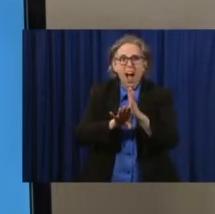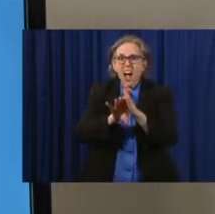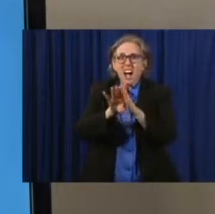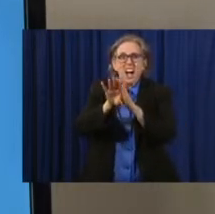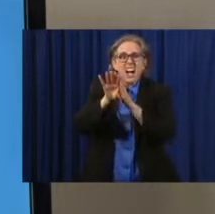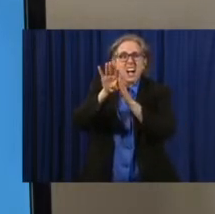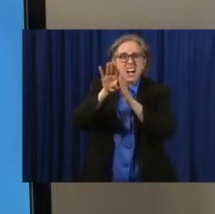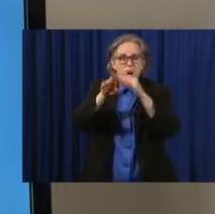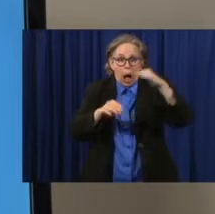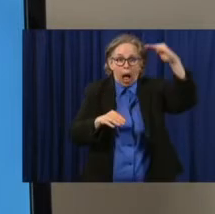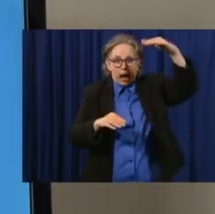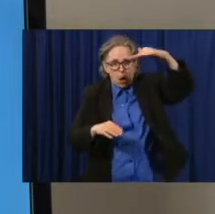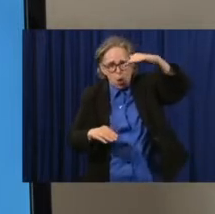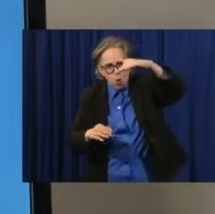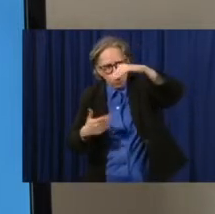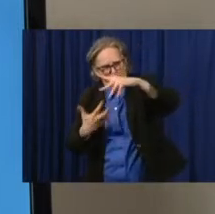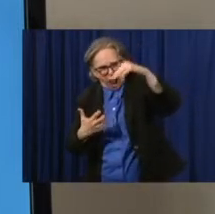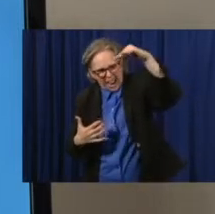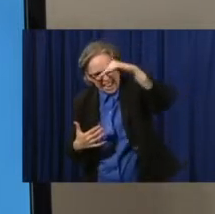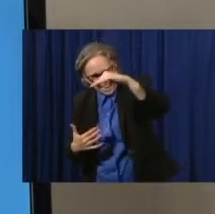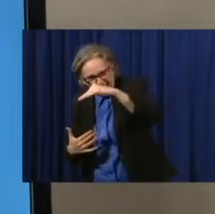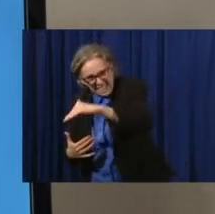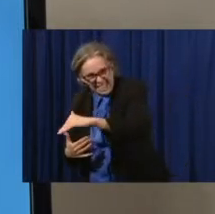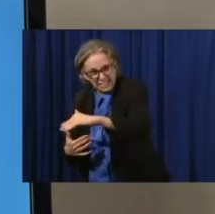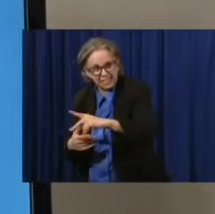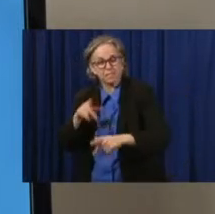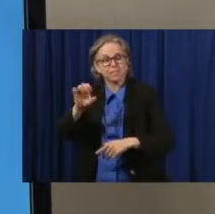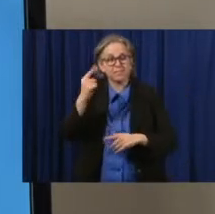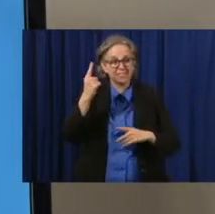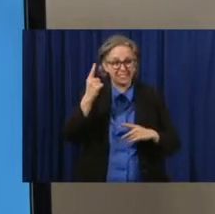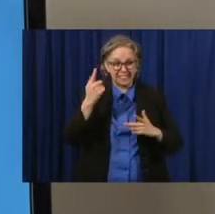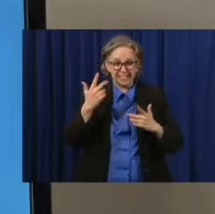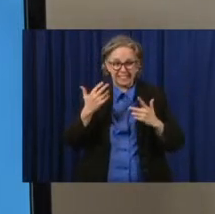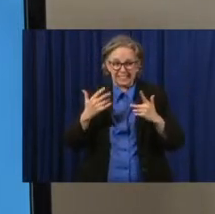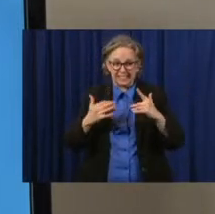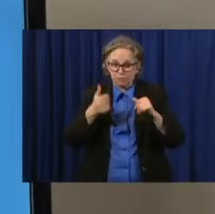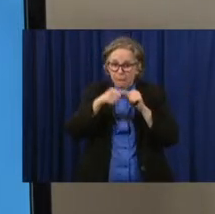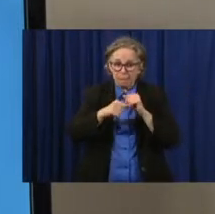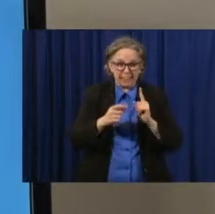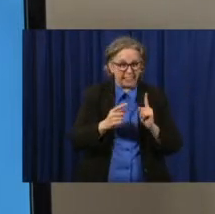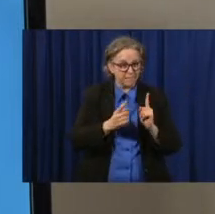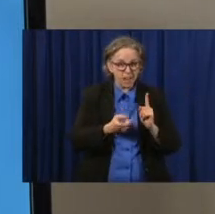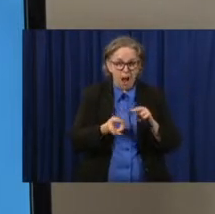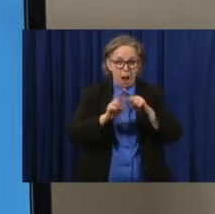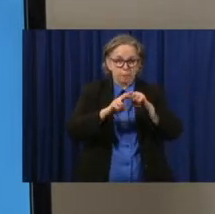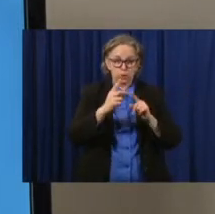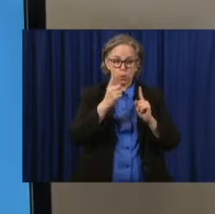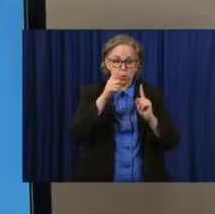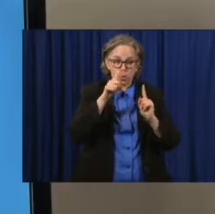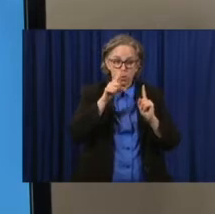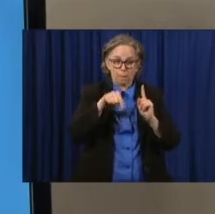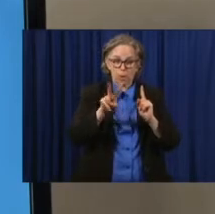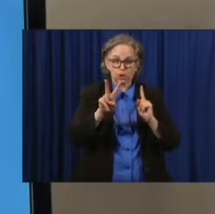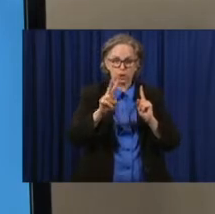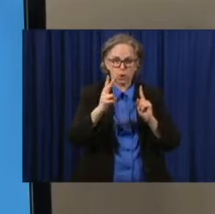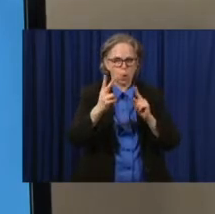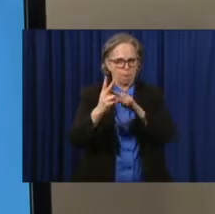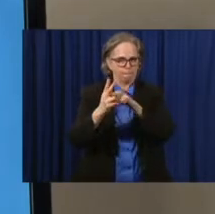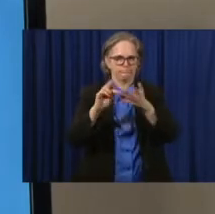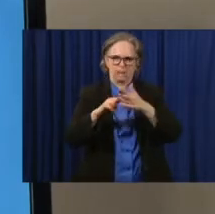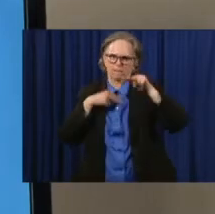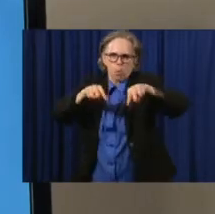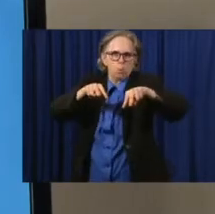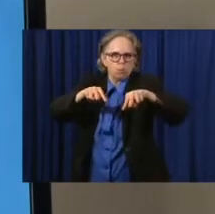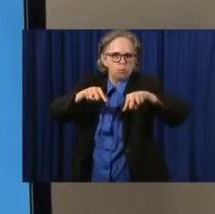about. And if we see a number like flu, like a 1.2, or starting to go up, we'll pay attention to that and follow that in the days